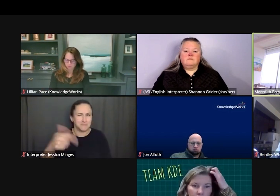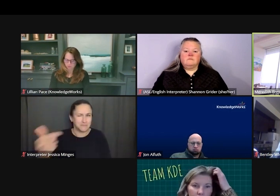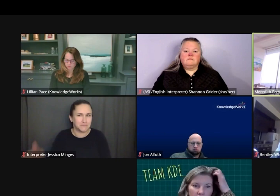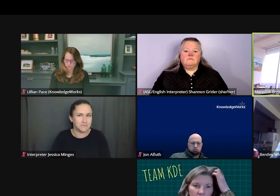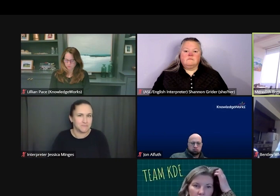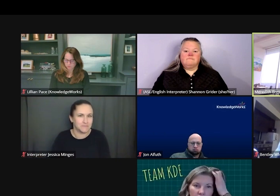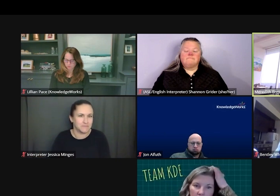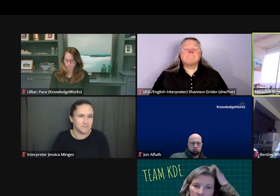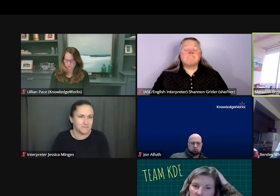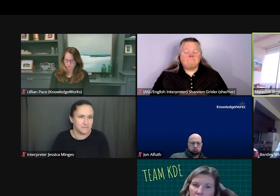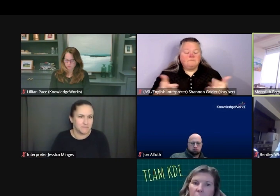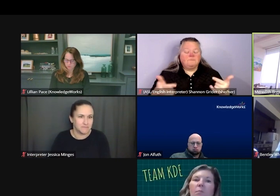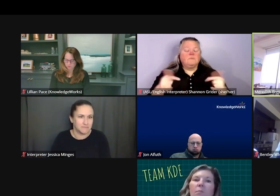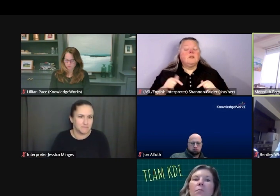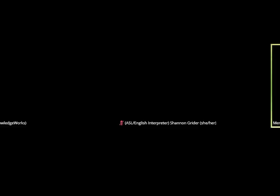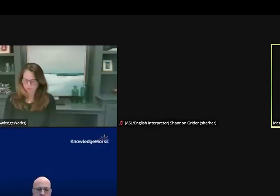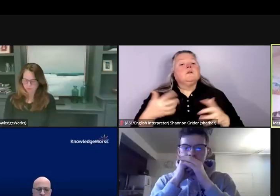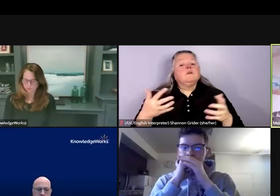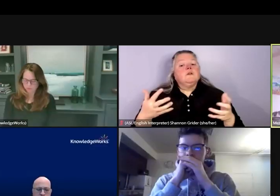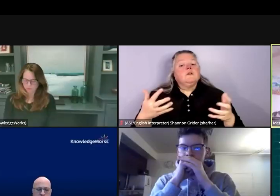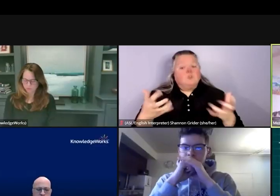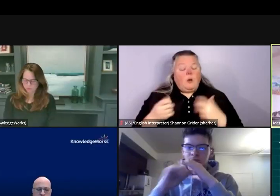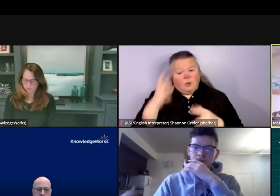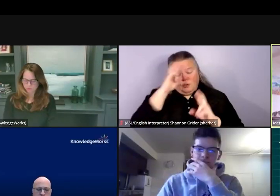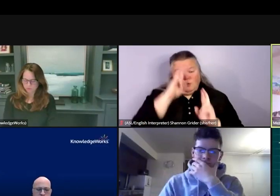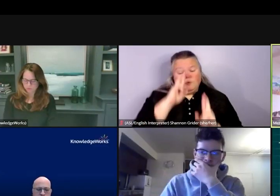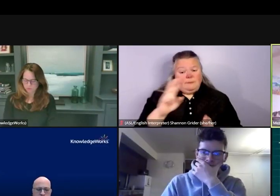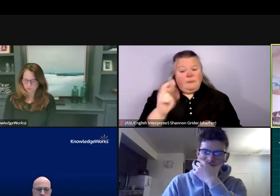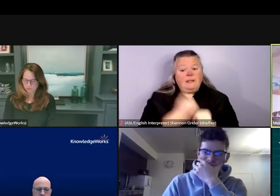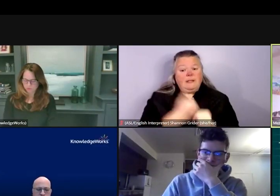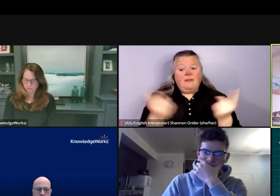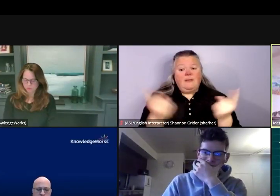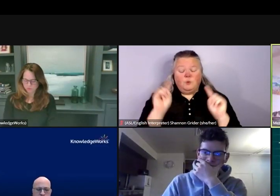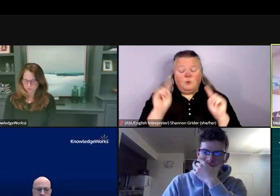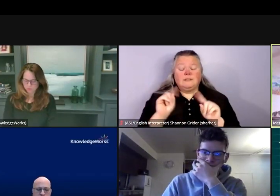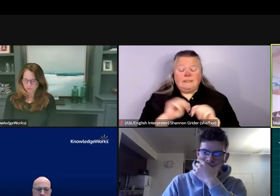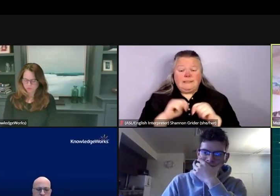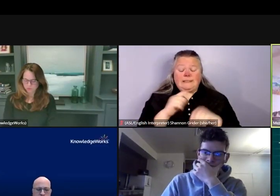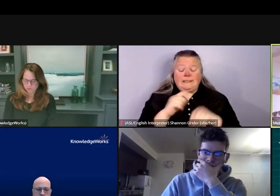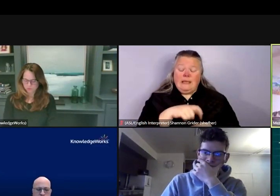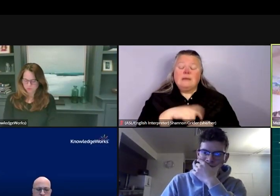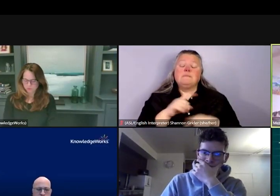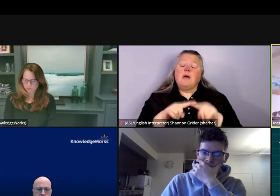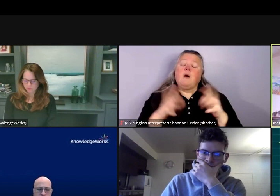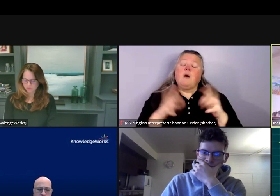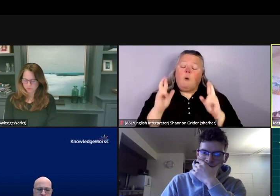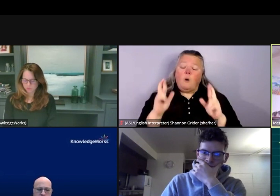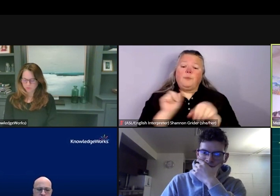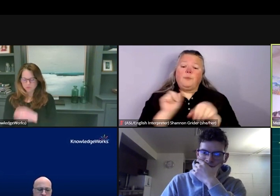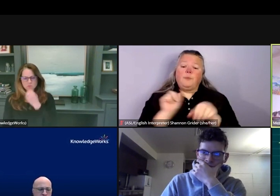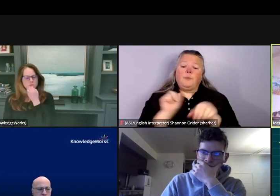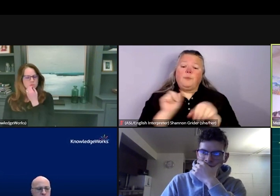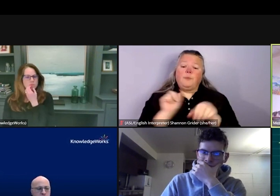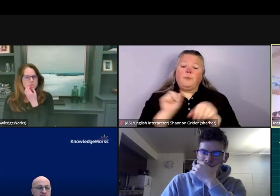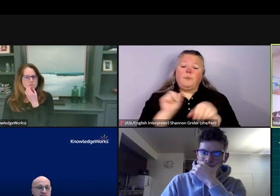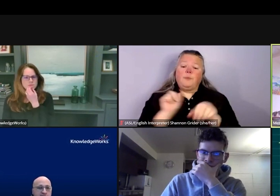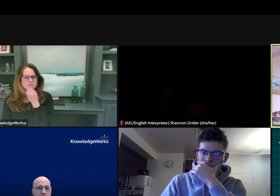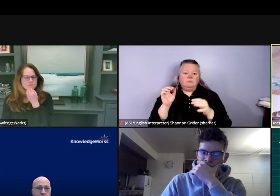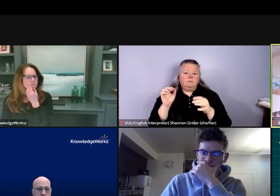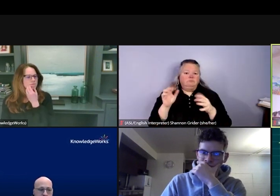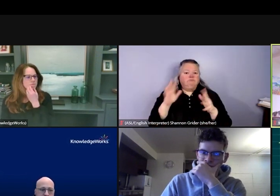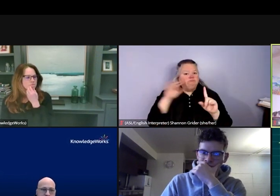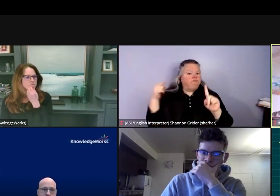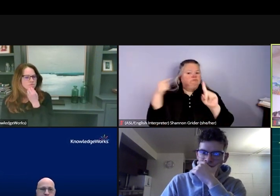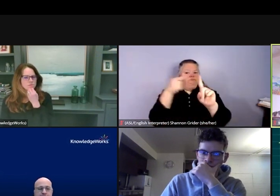really want to be respectful of everyone's time, and I think the work groups will hopefully work toward that end.